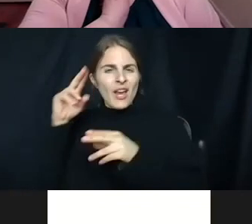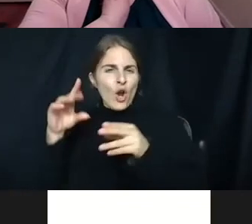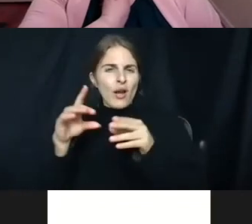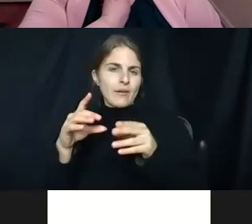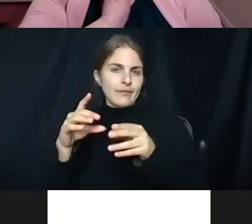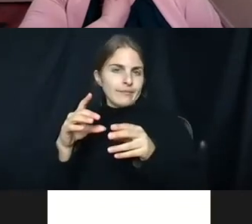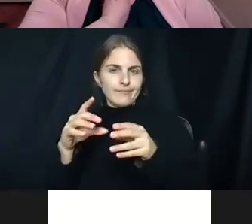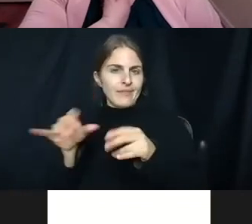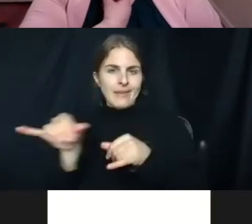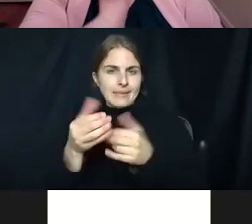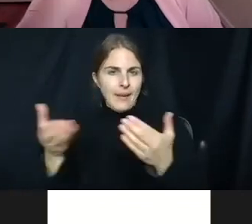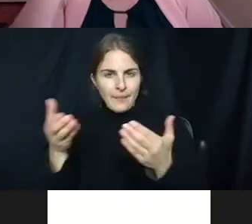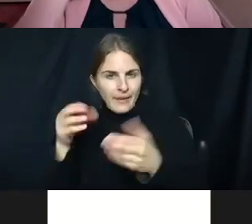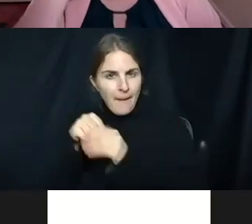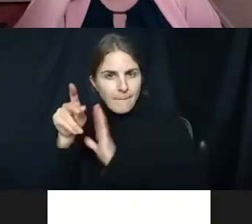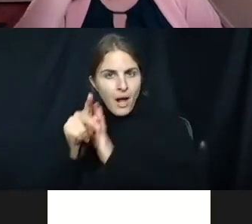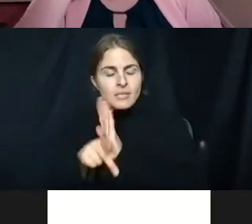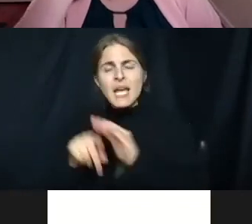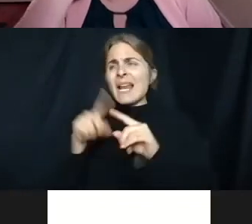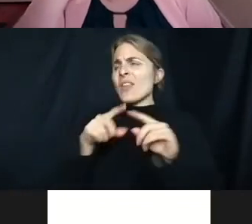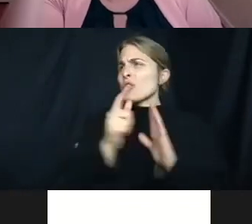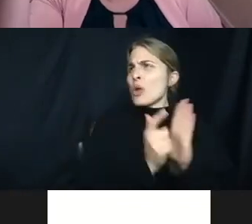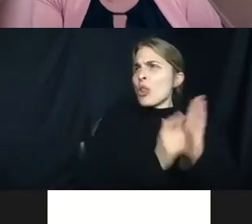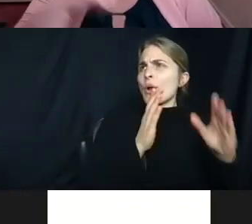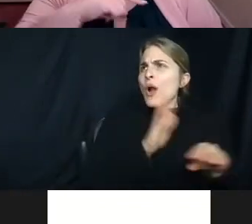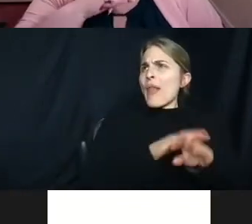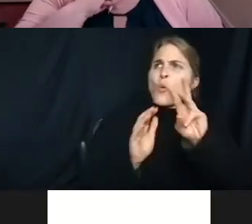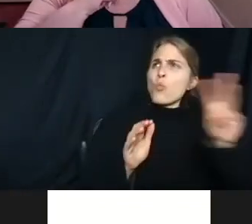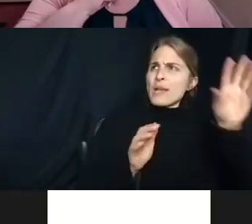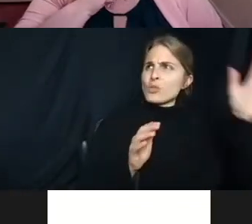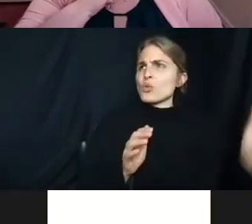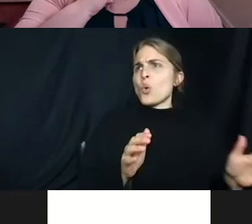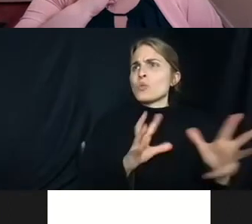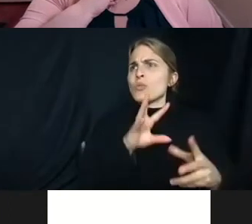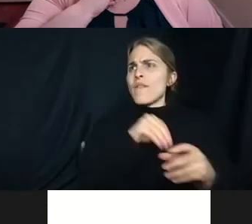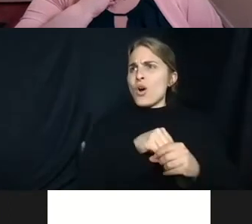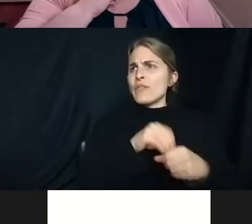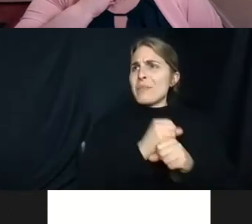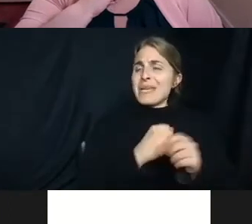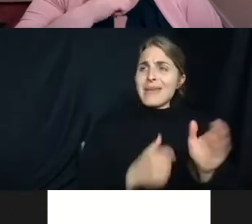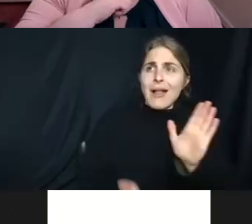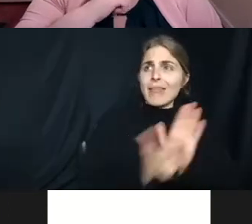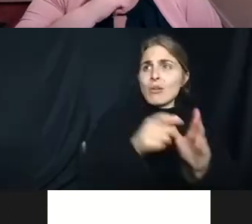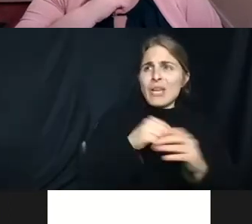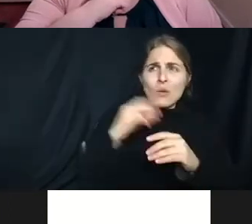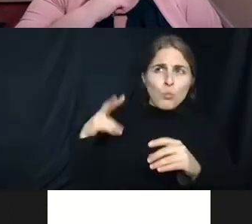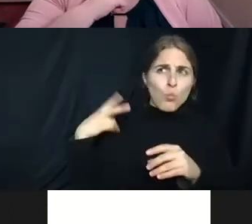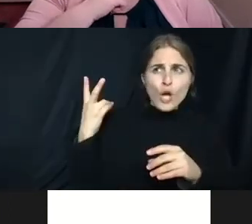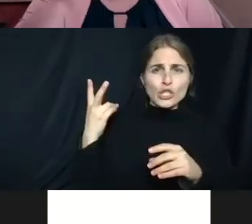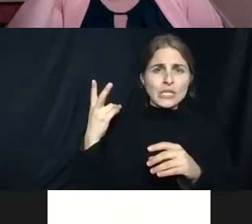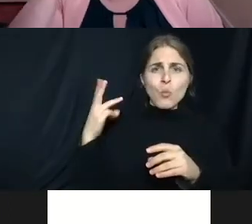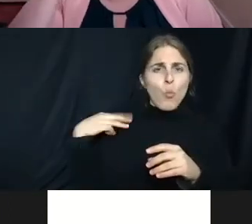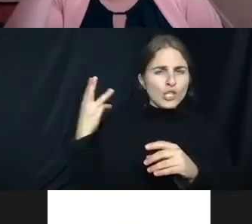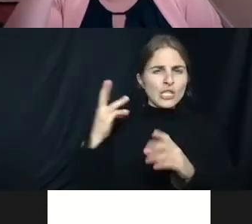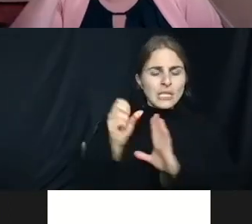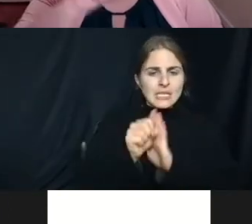lot. I think there's a lawyer on the West Coast that was like involved in making it illegal in Washington State, if I'm remembering correctly.